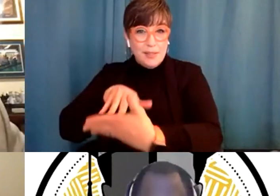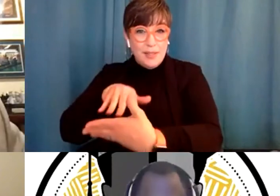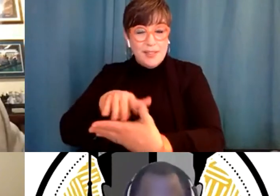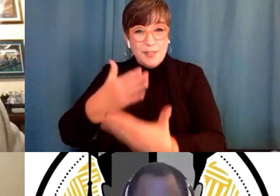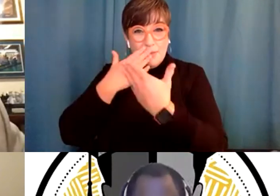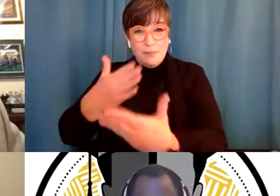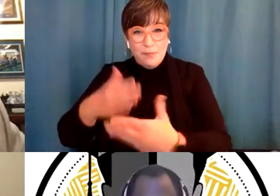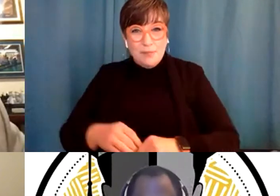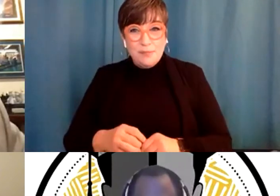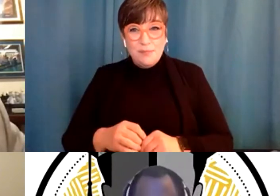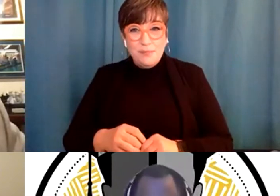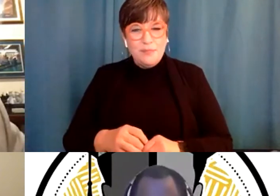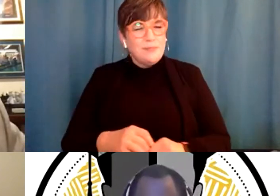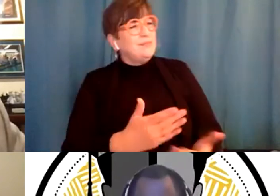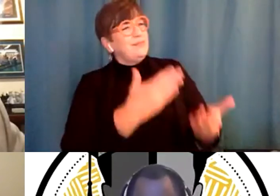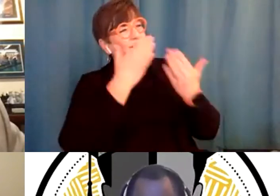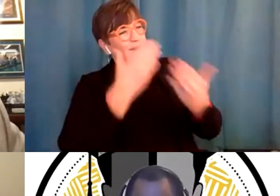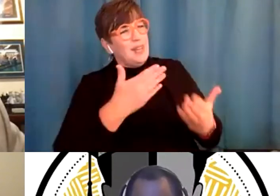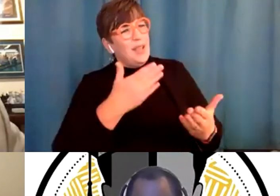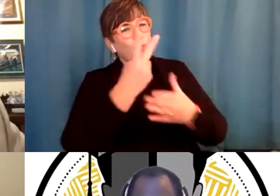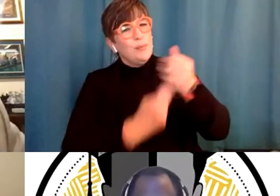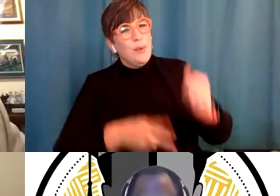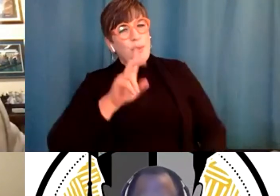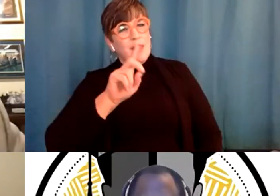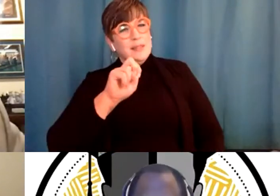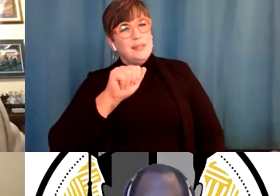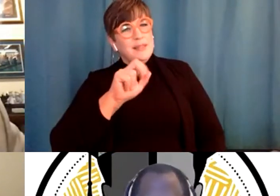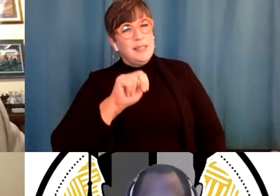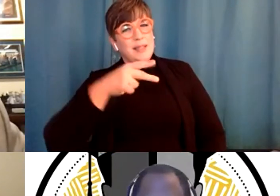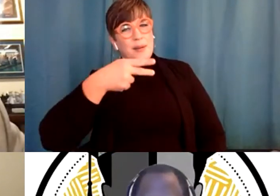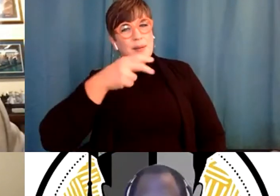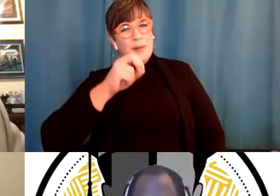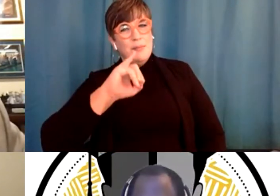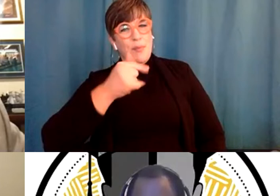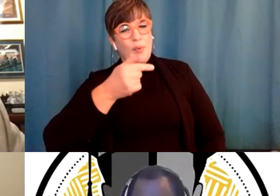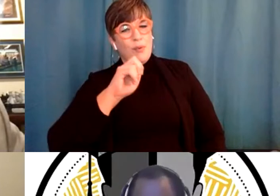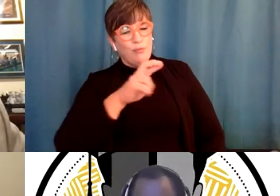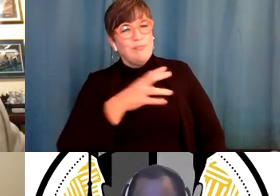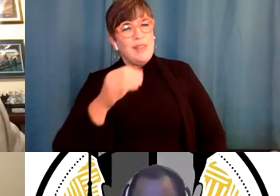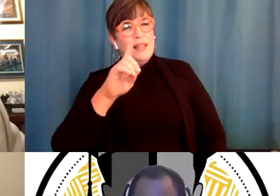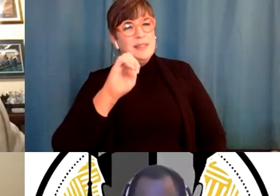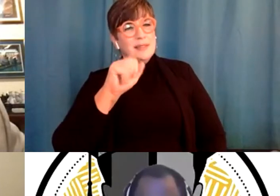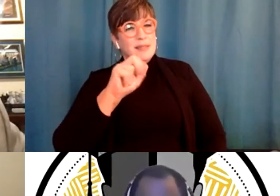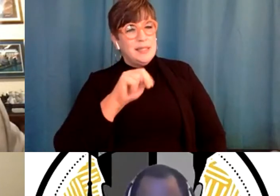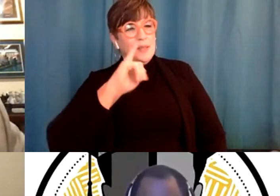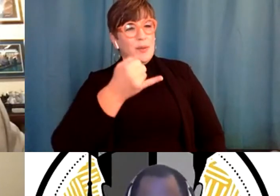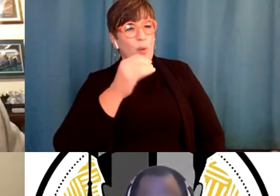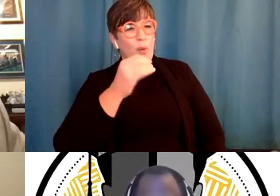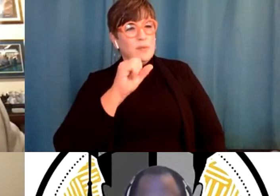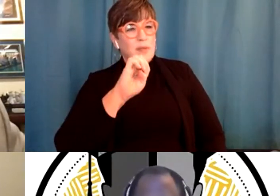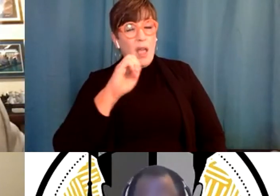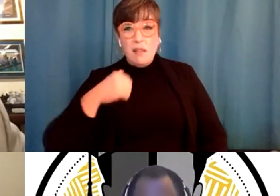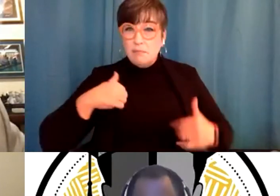Thank you, Dean Poiger, and thank you, Dean Jose, for that introduction. I'm incredibly excited to start us off with this year's